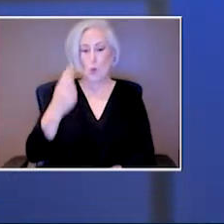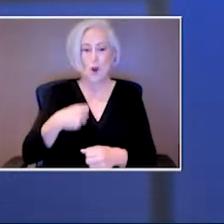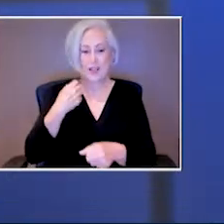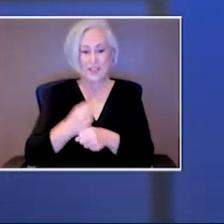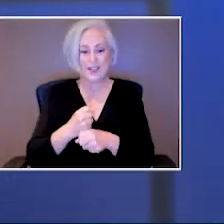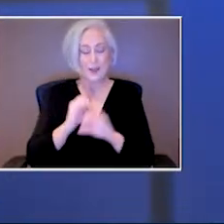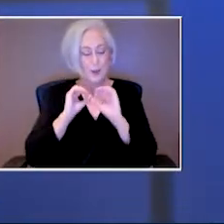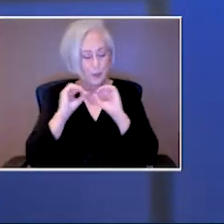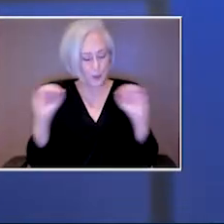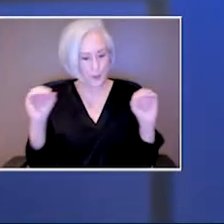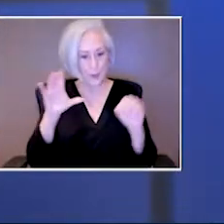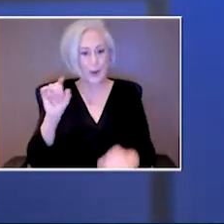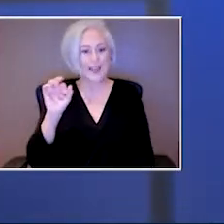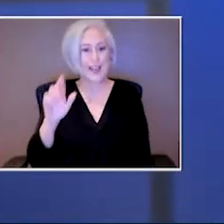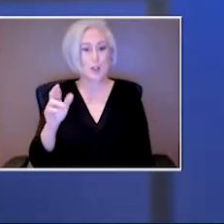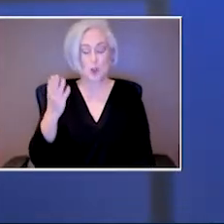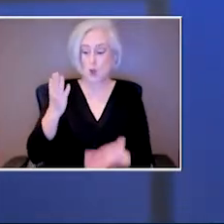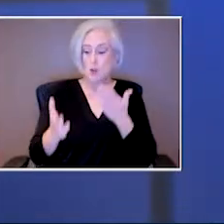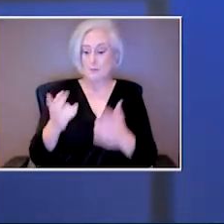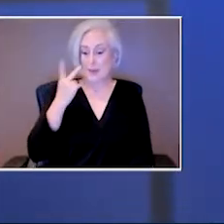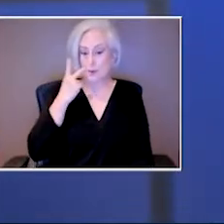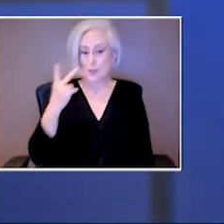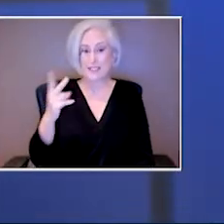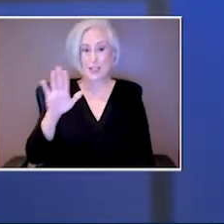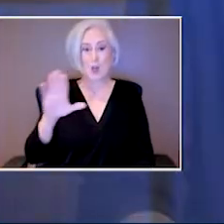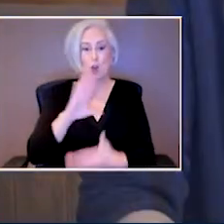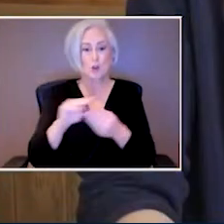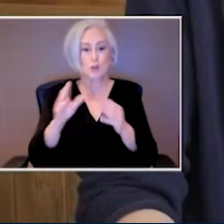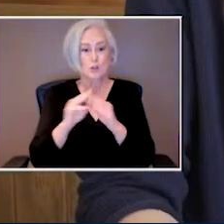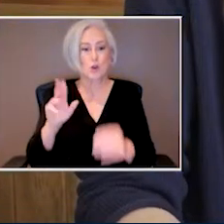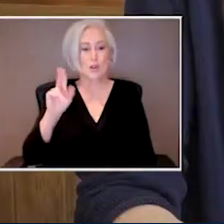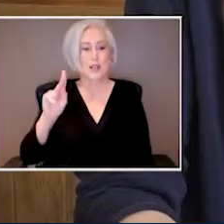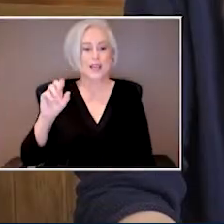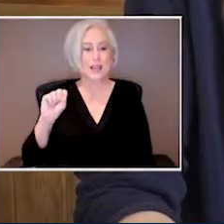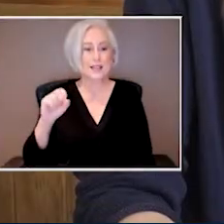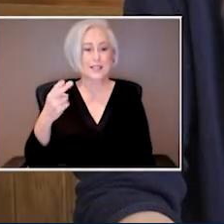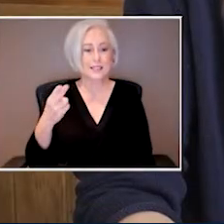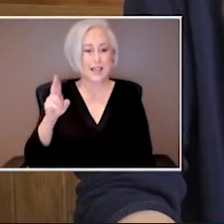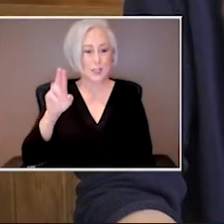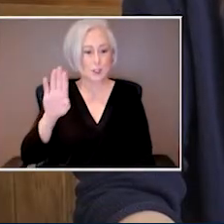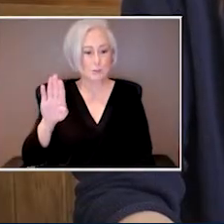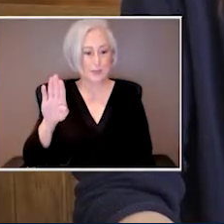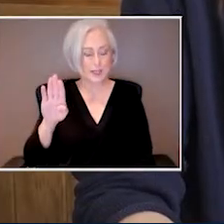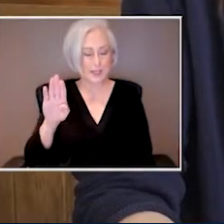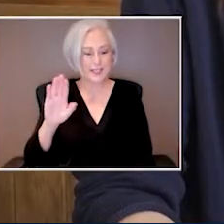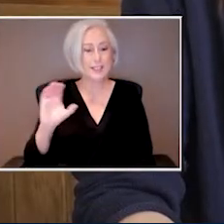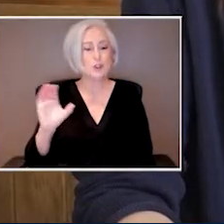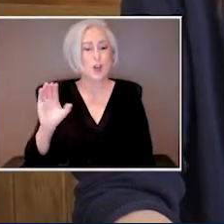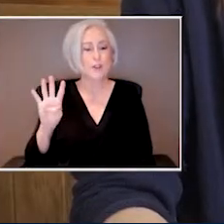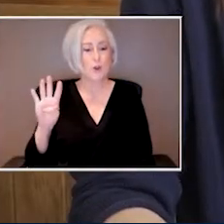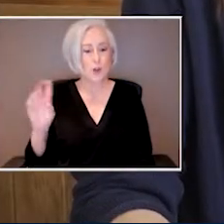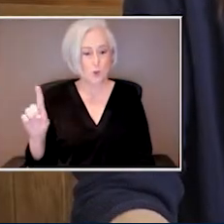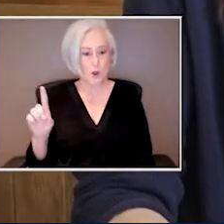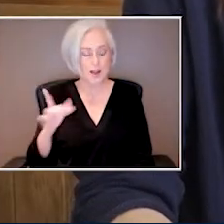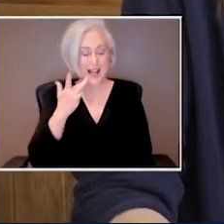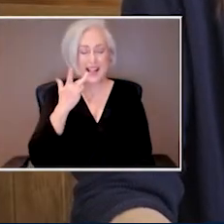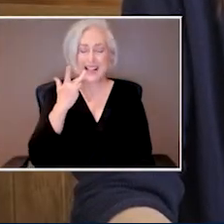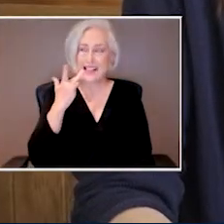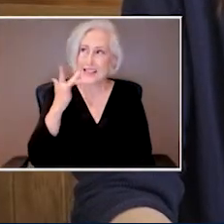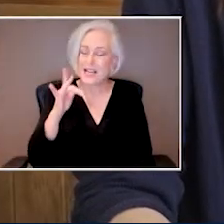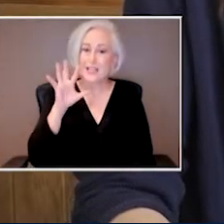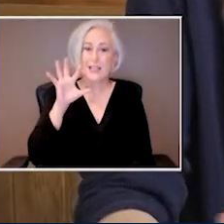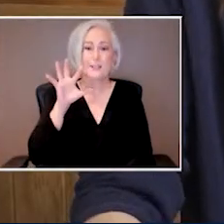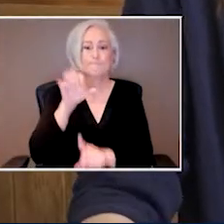her story on KSHB Channel 41. I'm very lucky that we caught it when we did. I'm shocked I was